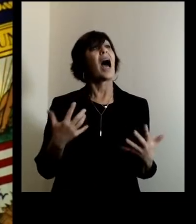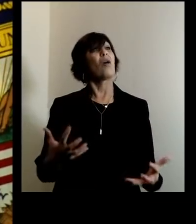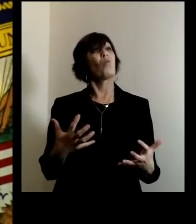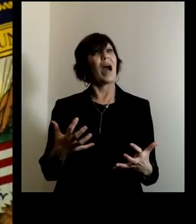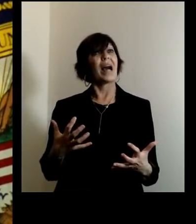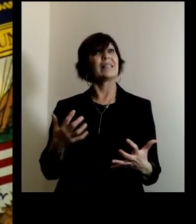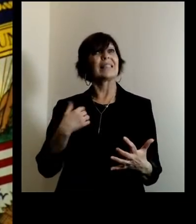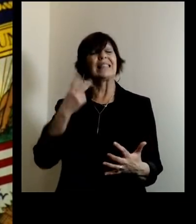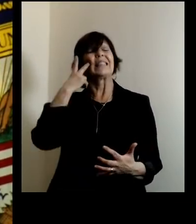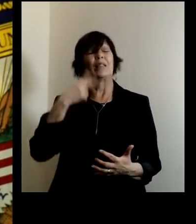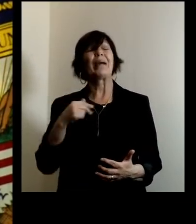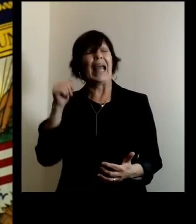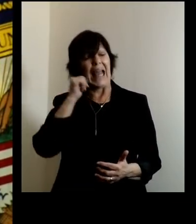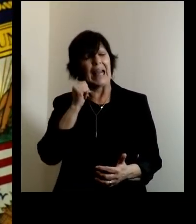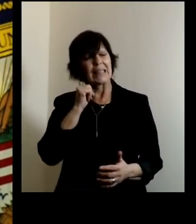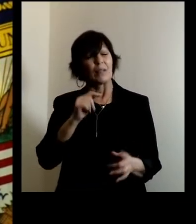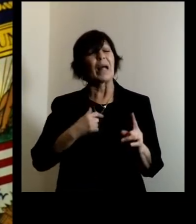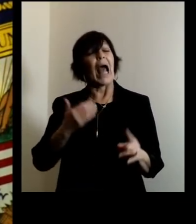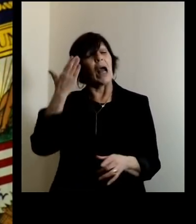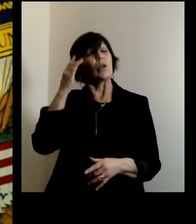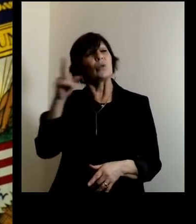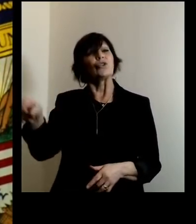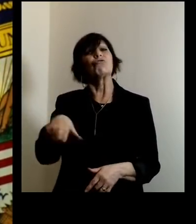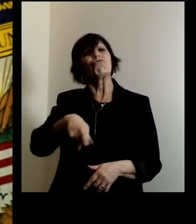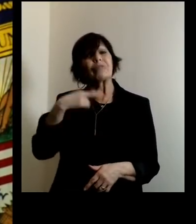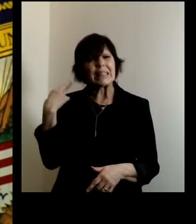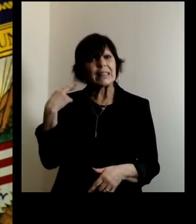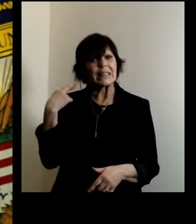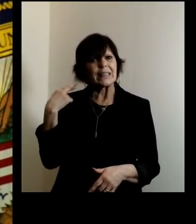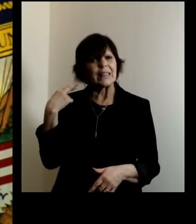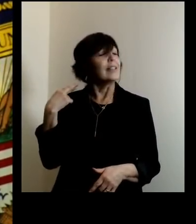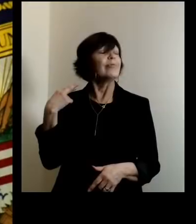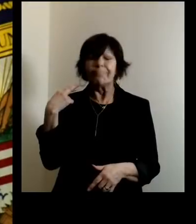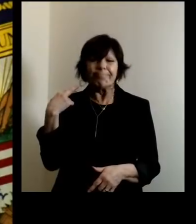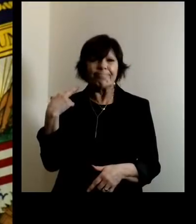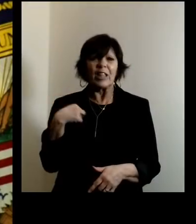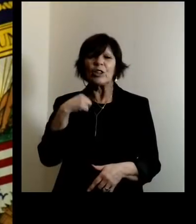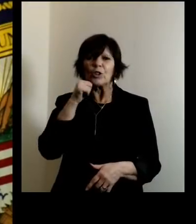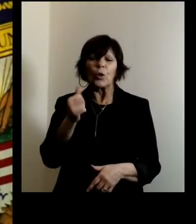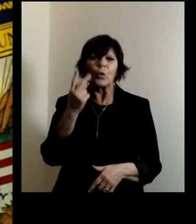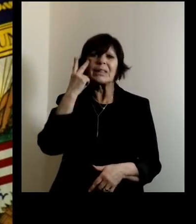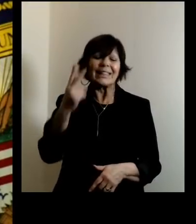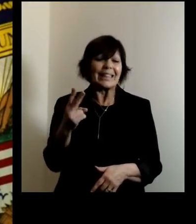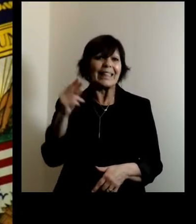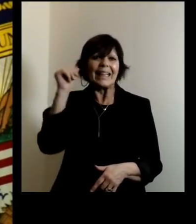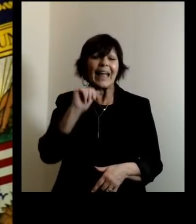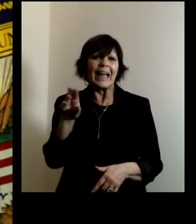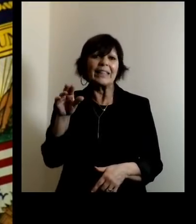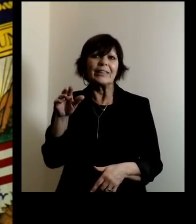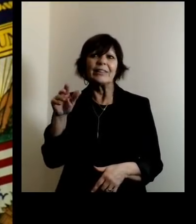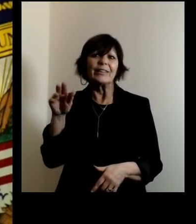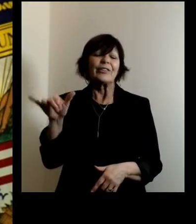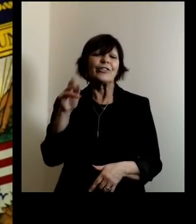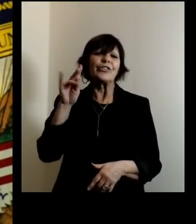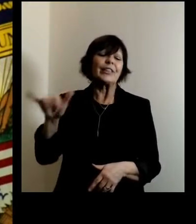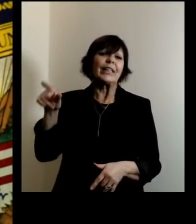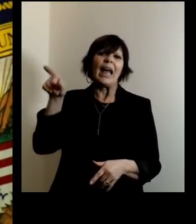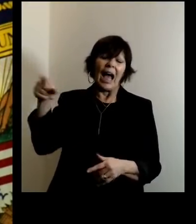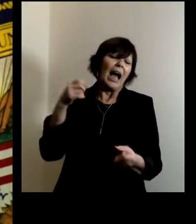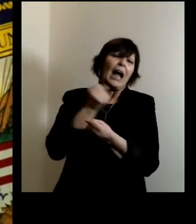I know my Aunt Ginny's at risk if I have COVID-19, because Aunt Ginny, while I love her,